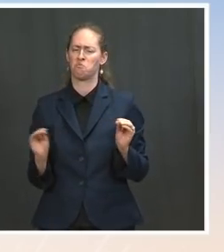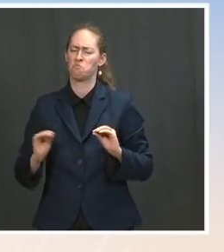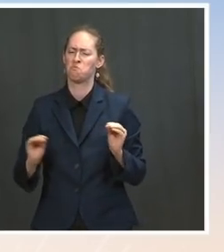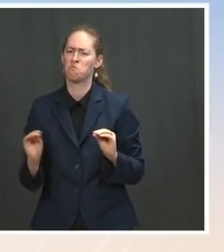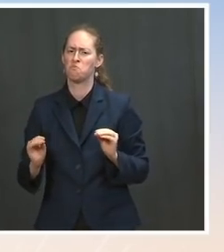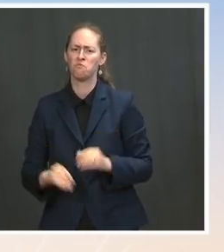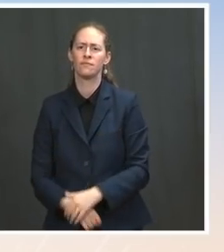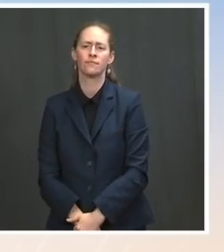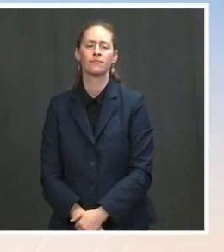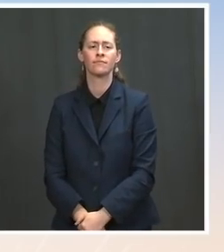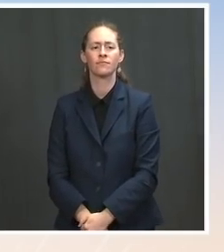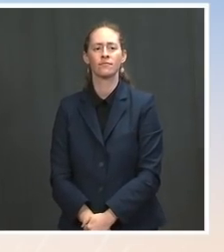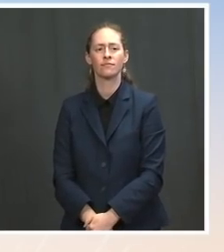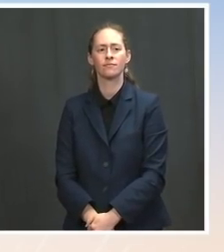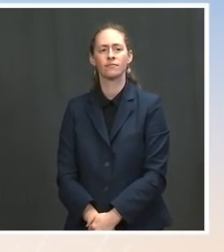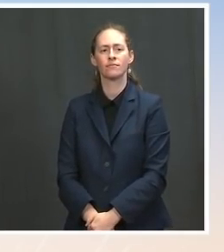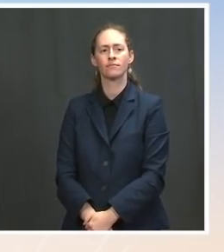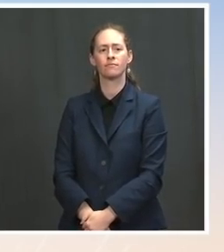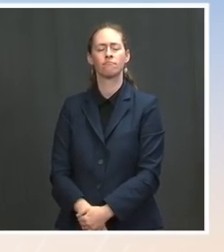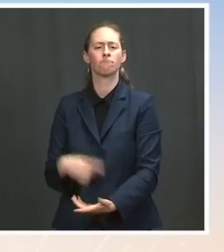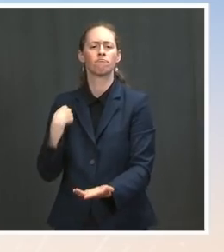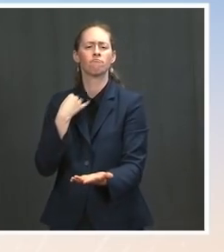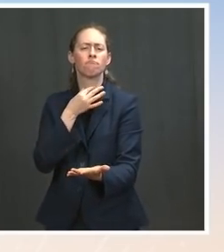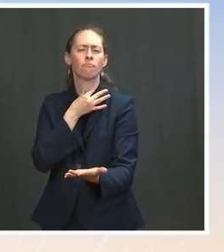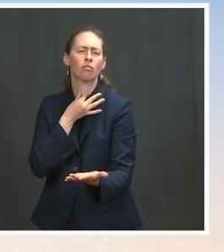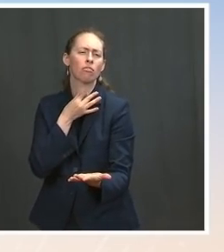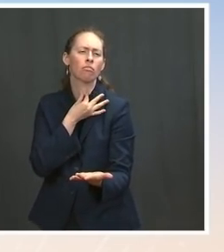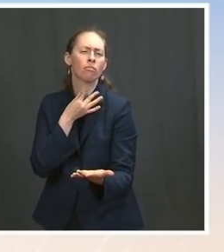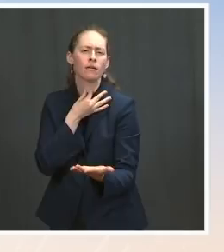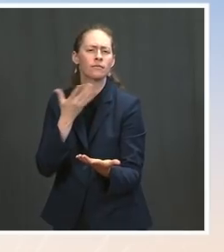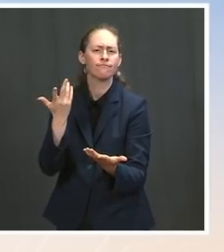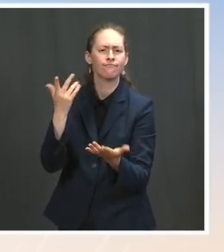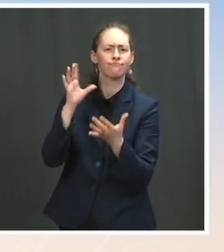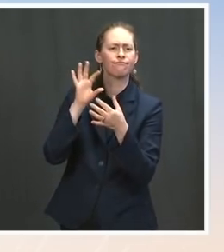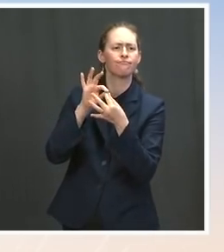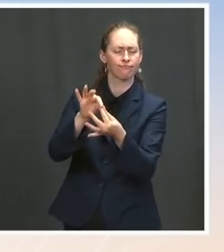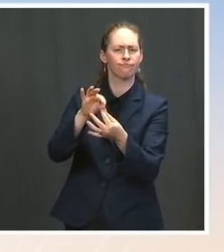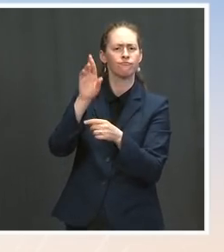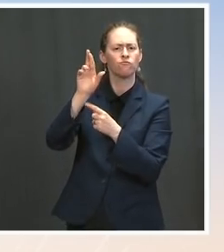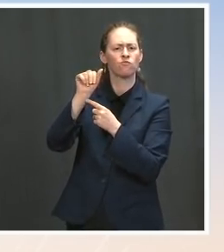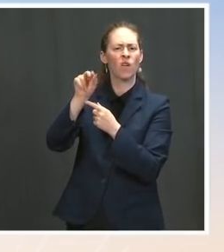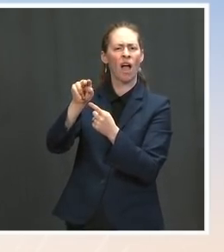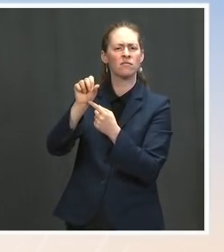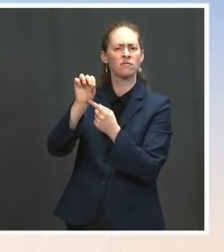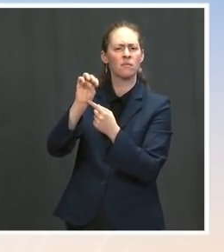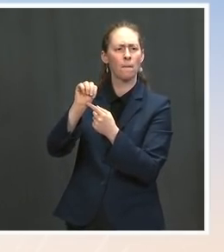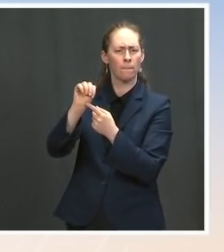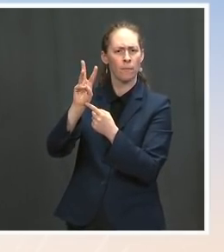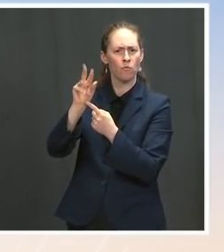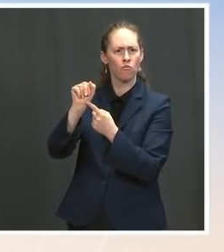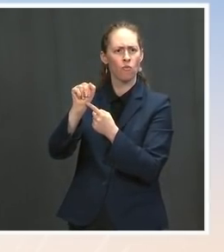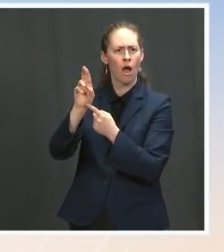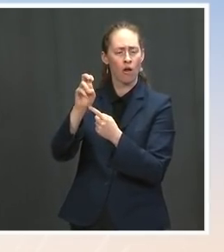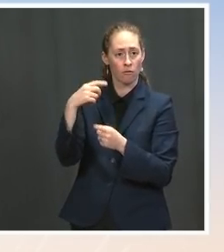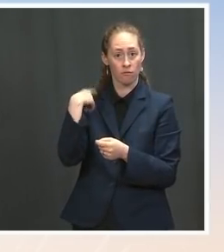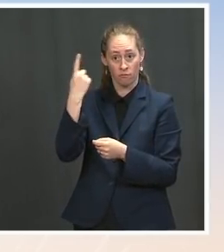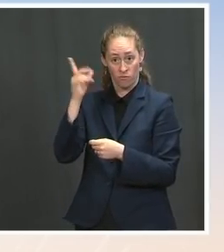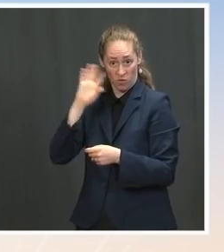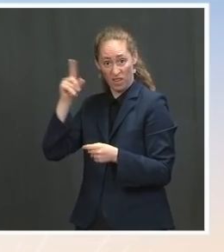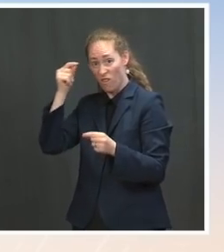ransomware attack, is the U.S. going to retaliate? And realistically, what options are on the table? Is a counterattack an